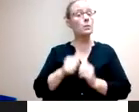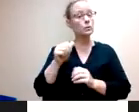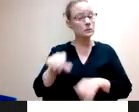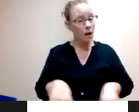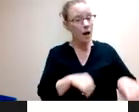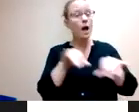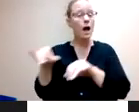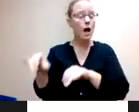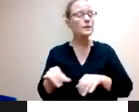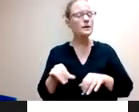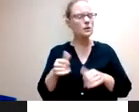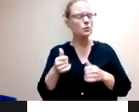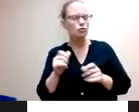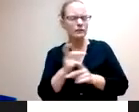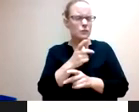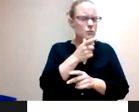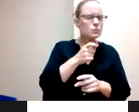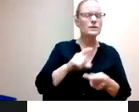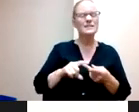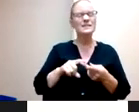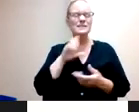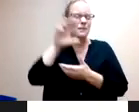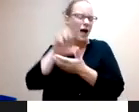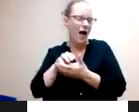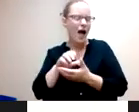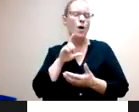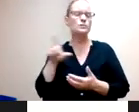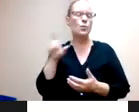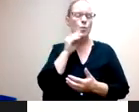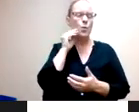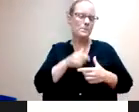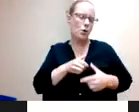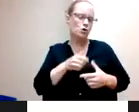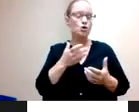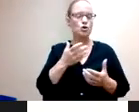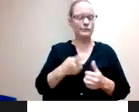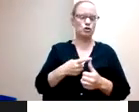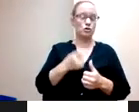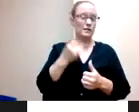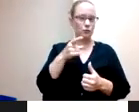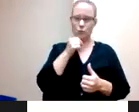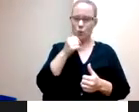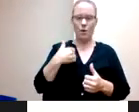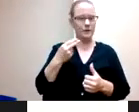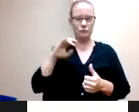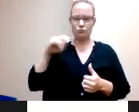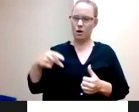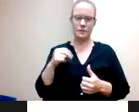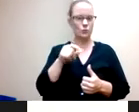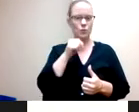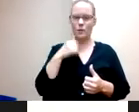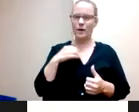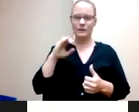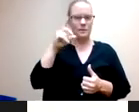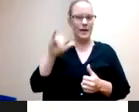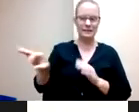out is spouse or domestic partner comes first if you don't have a healthcare proxy and you don't have capacity to pick